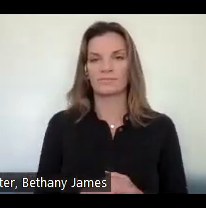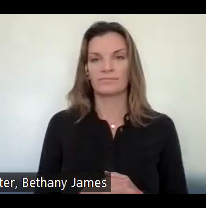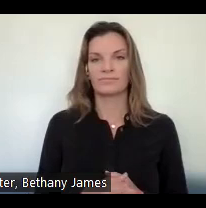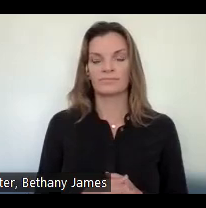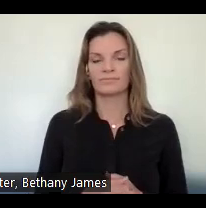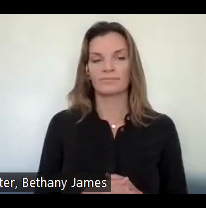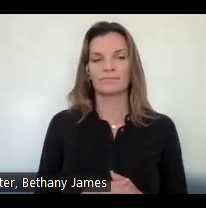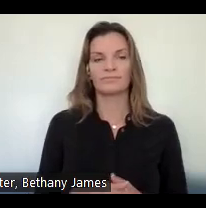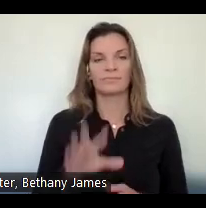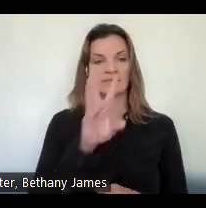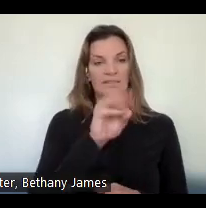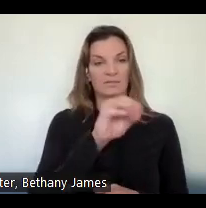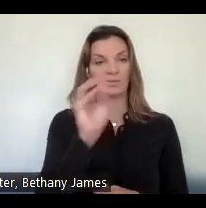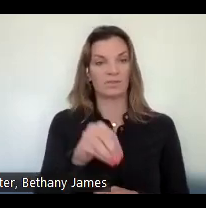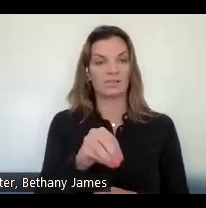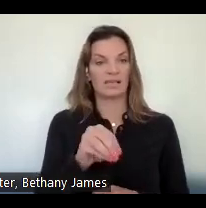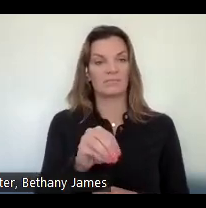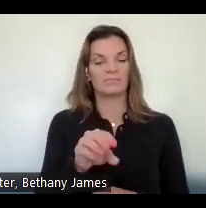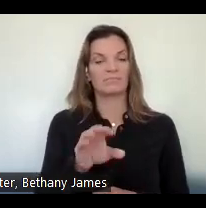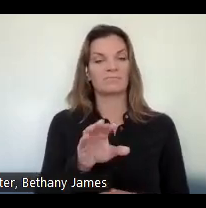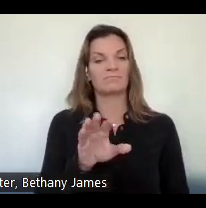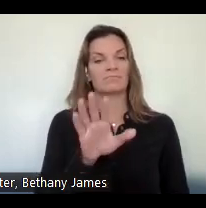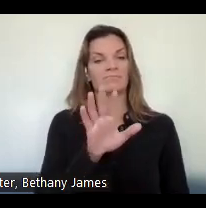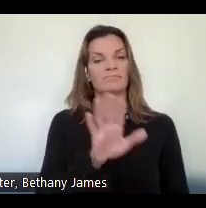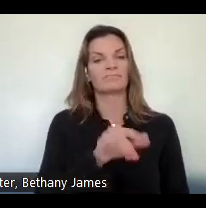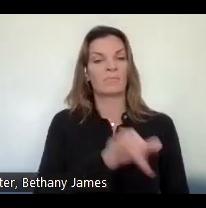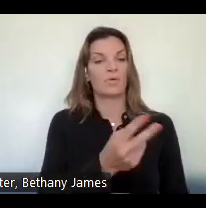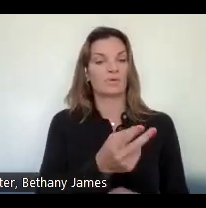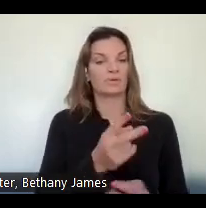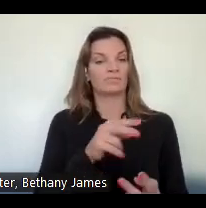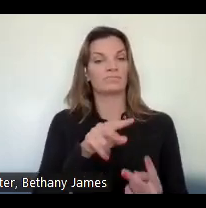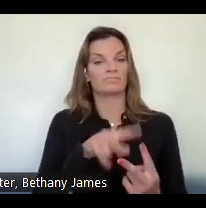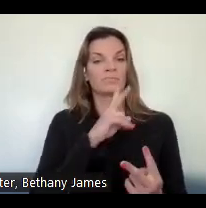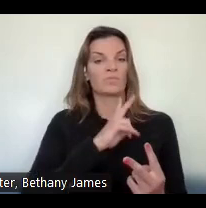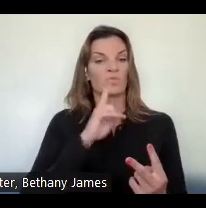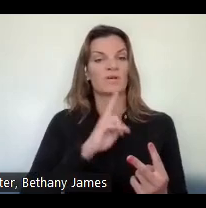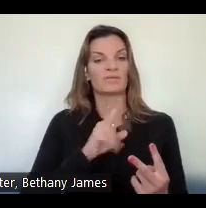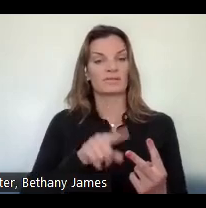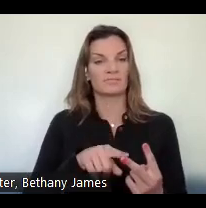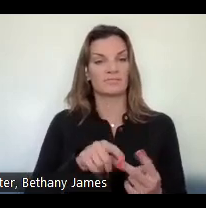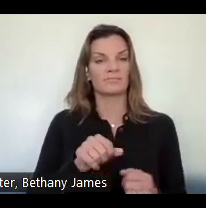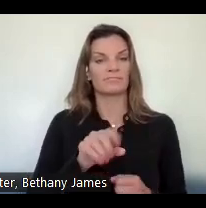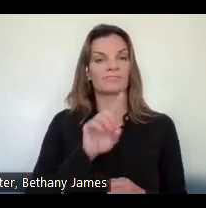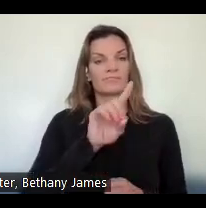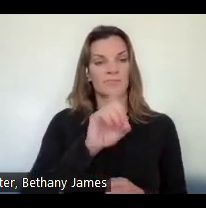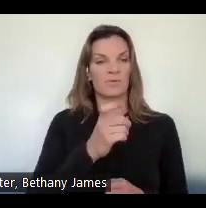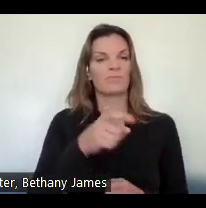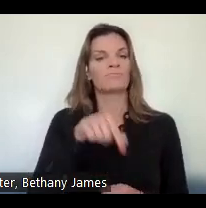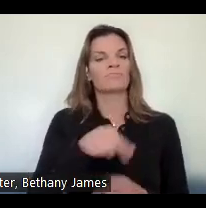approximately 60% of the time, an identical twins is diagnosed with